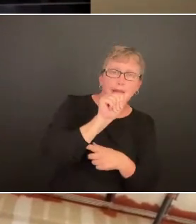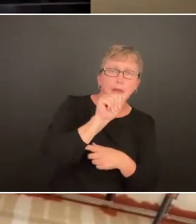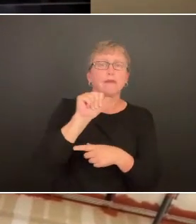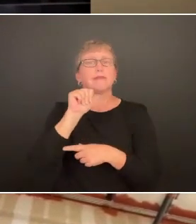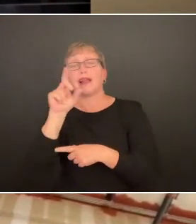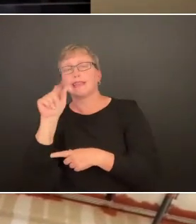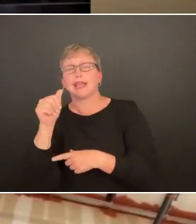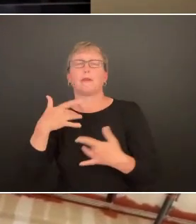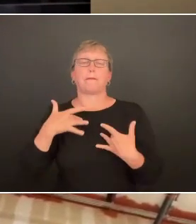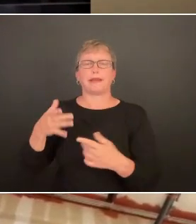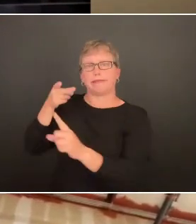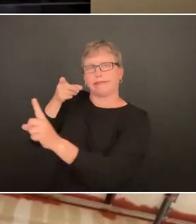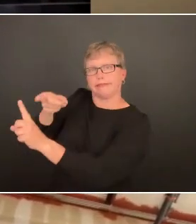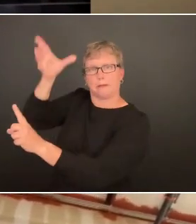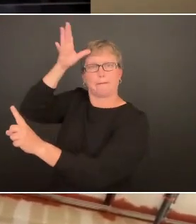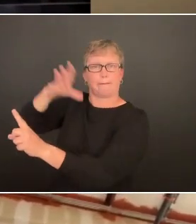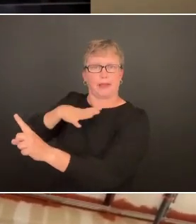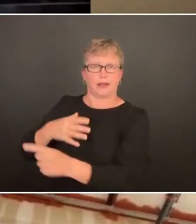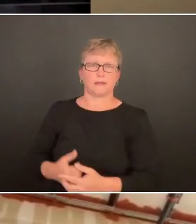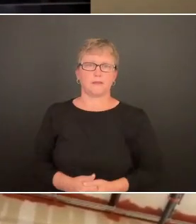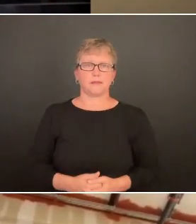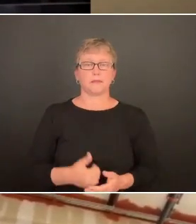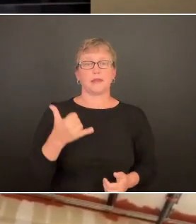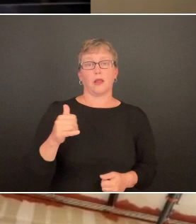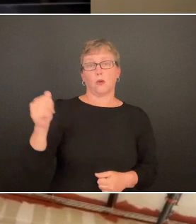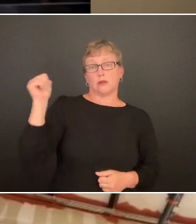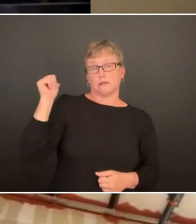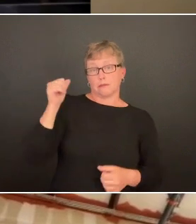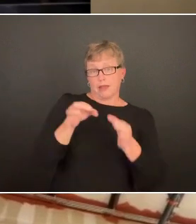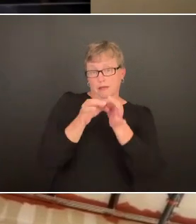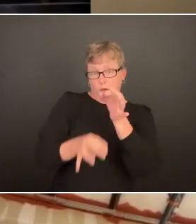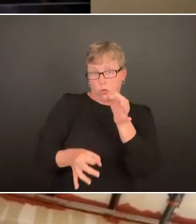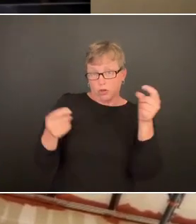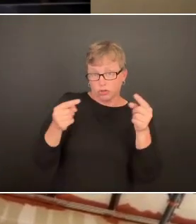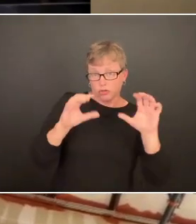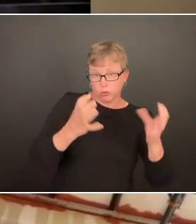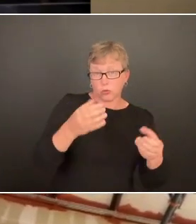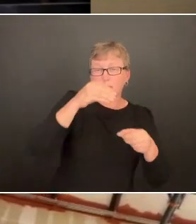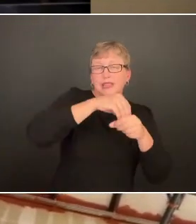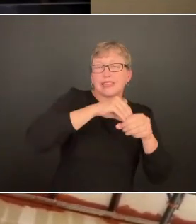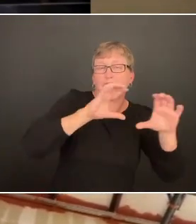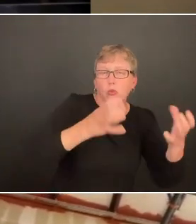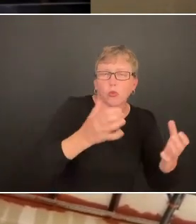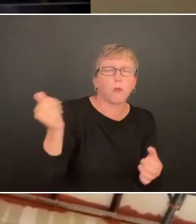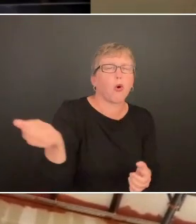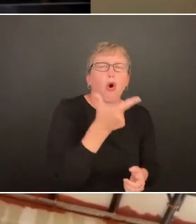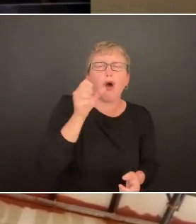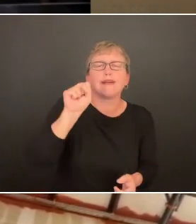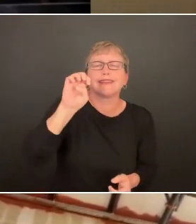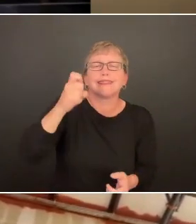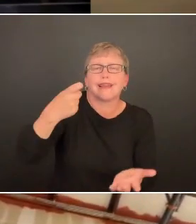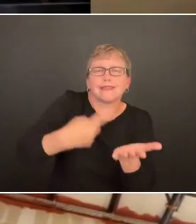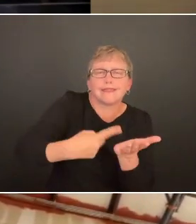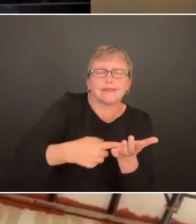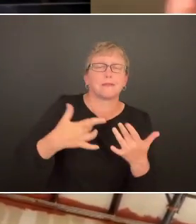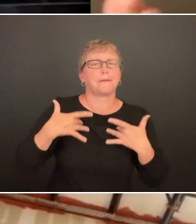you know, it's that those conversations don't happen. It's all about the male. And then that transfers over into